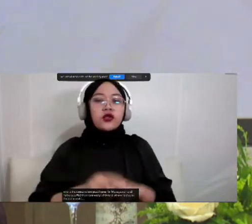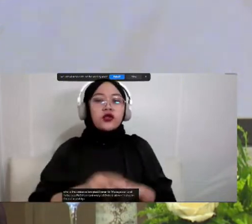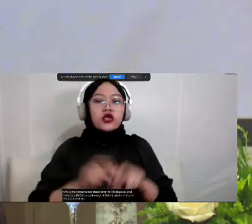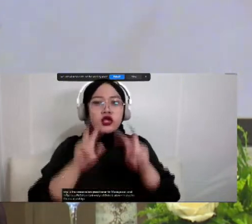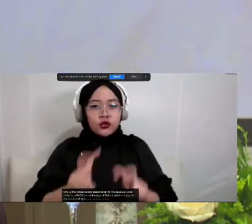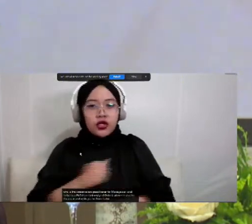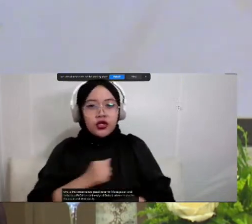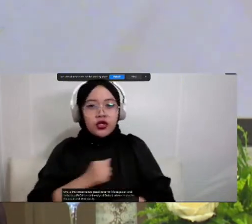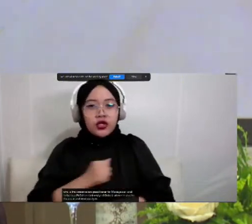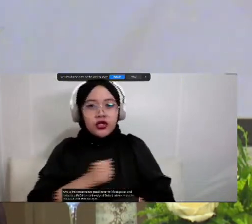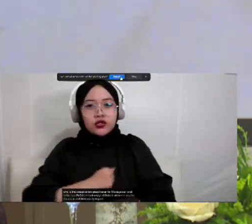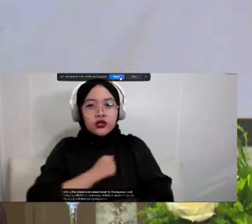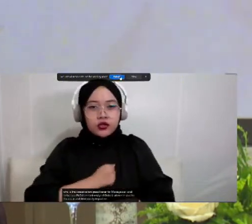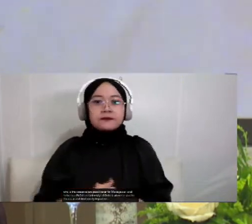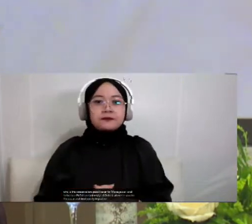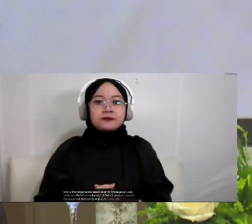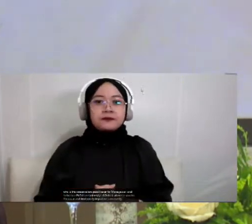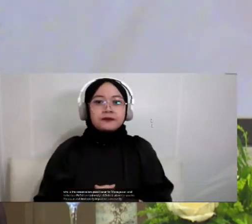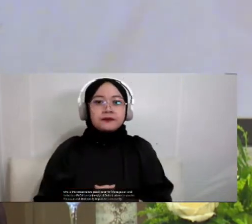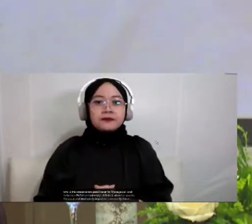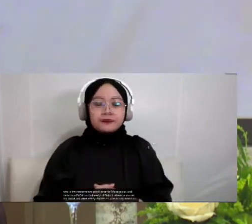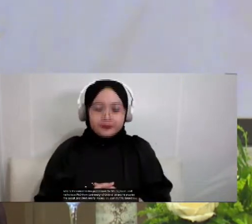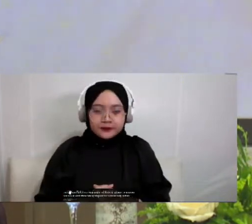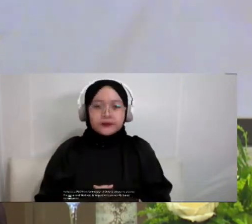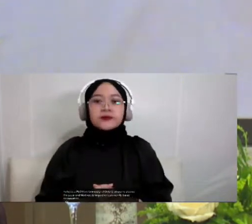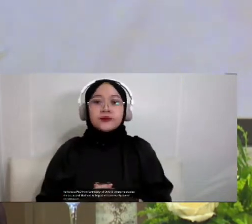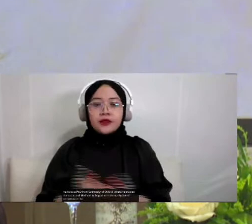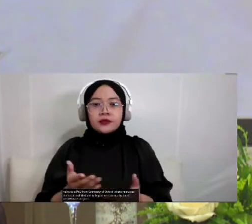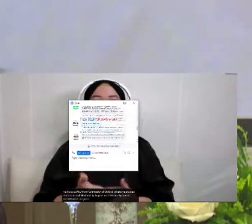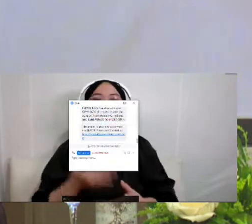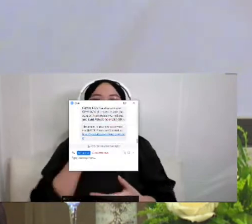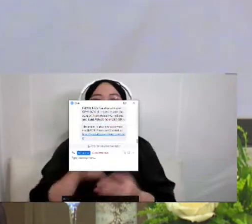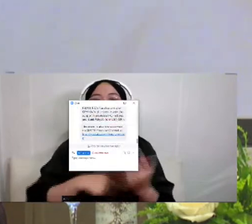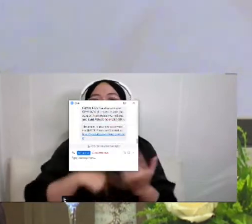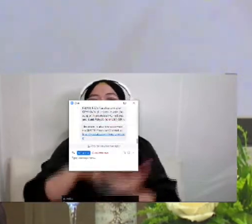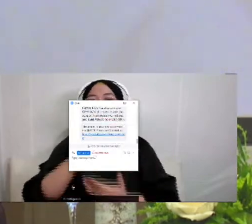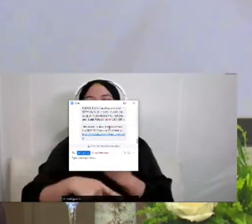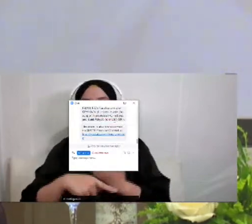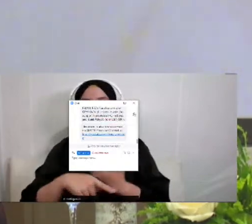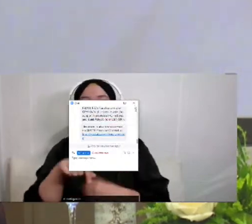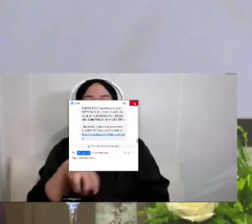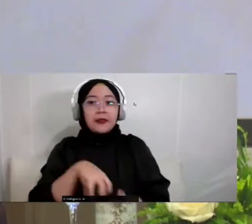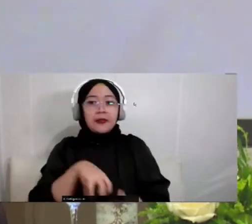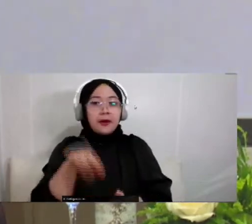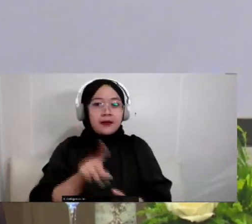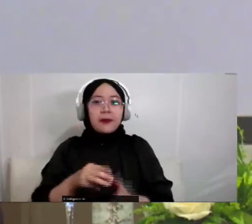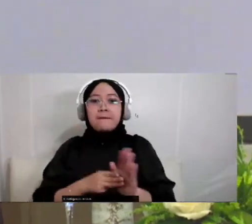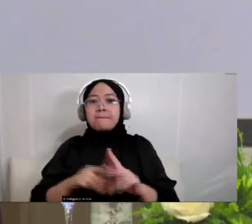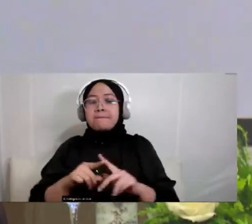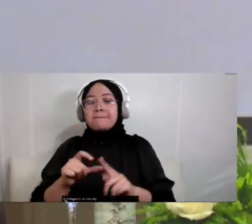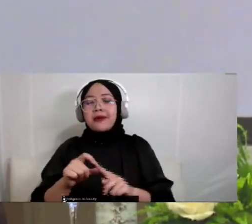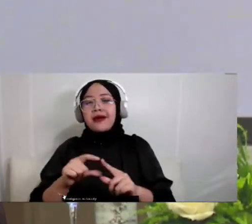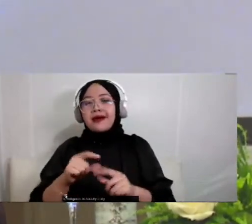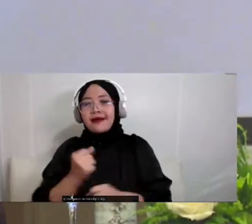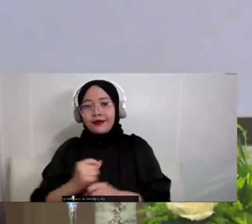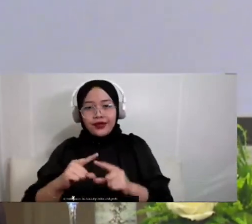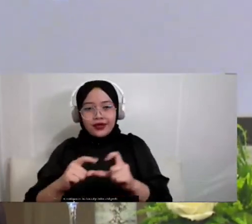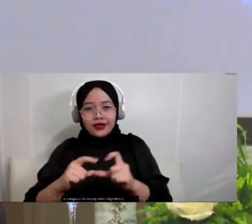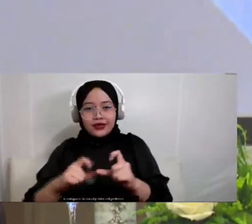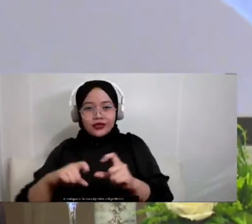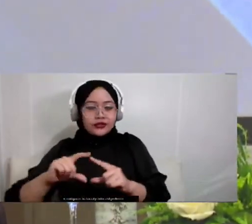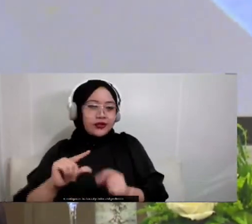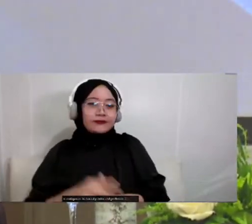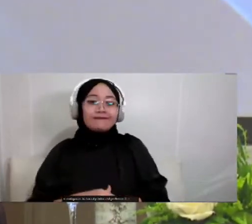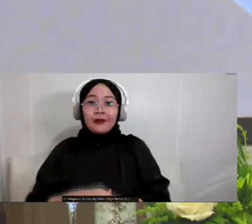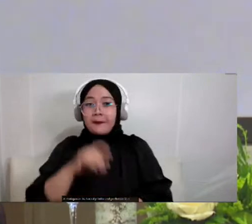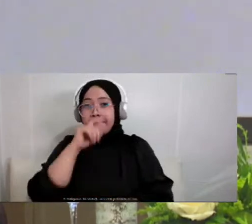biodiversity impacts on community-based conservation projects in Madagascar. So basically, ladies and gentlemen, our